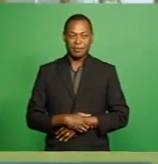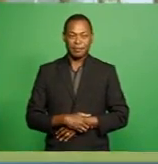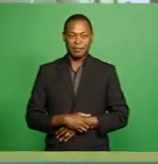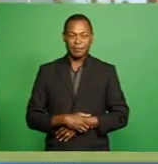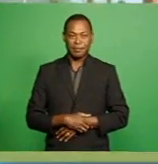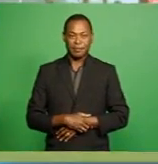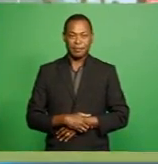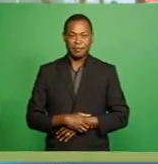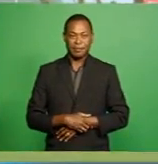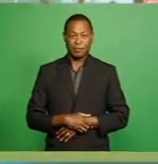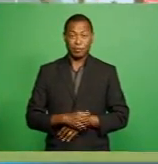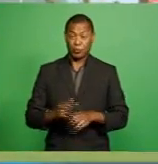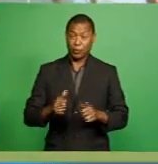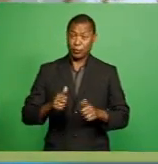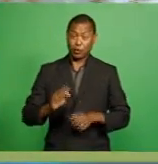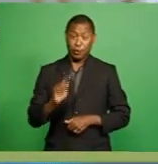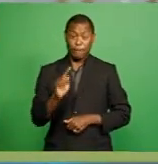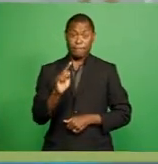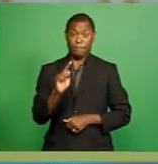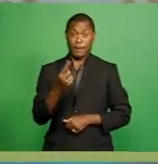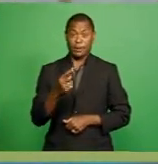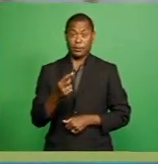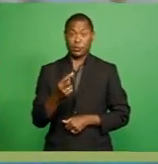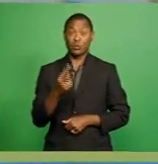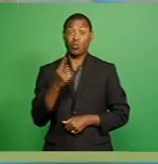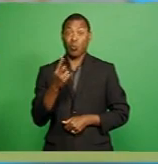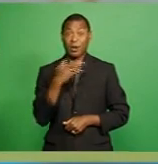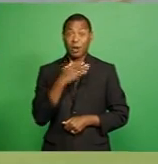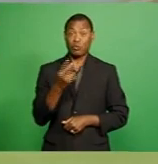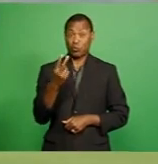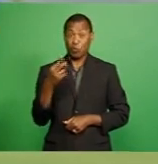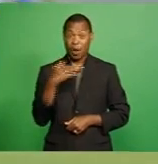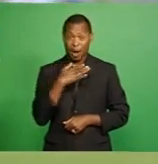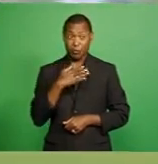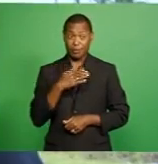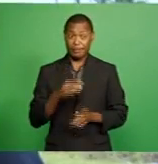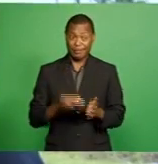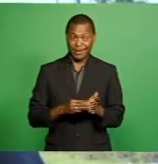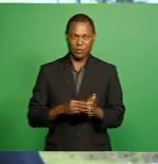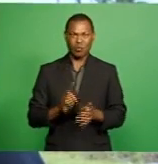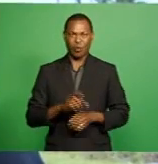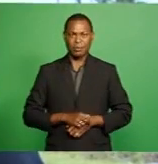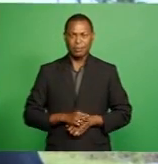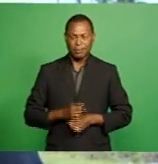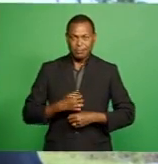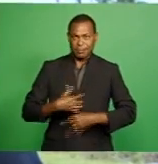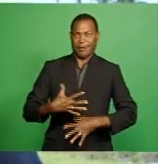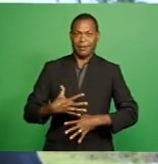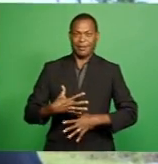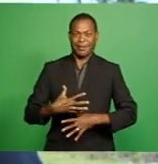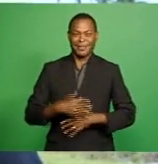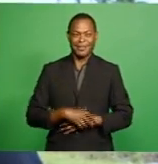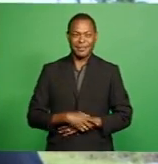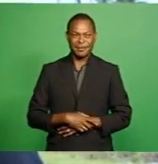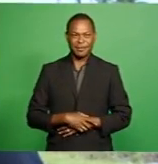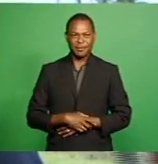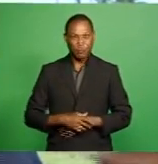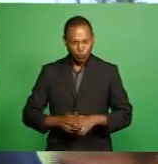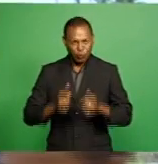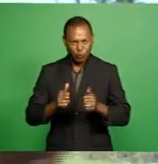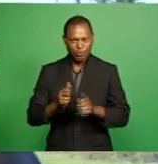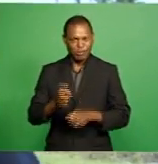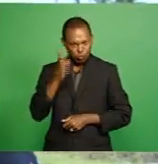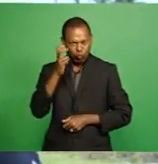Finishing first in the 100 and 200 meters came as a surprise for the Vakundra lad. It's good. We just had to train